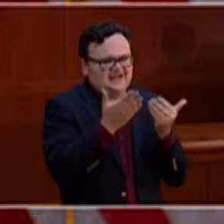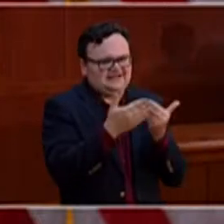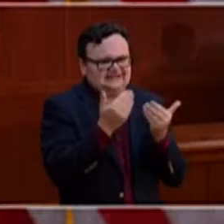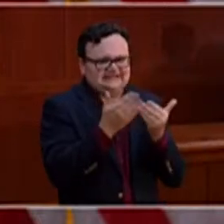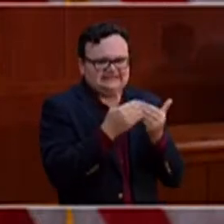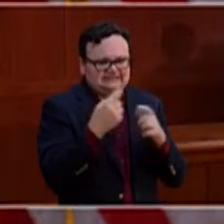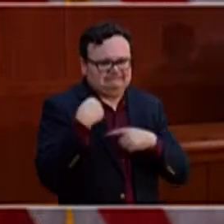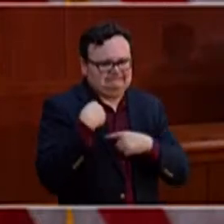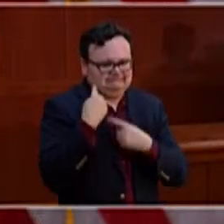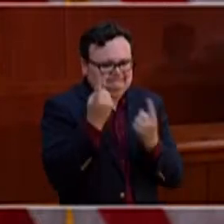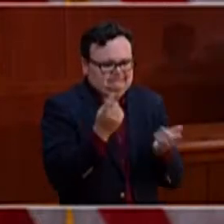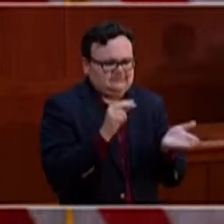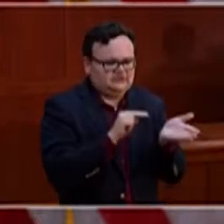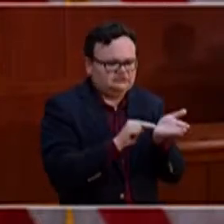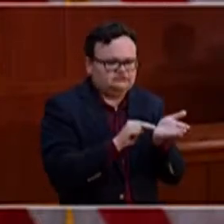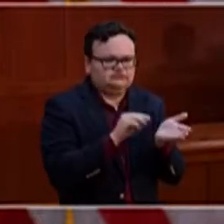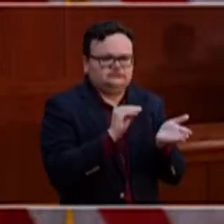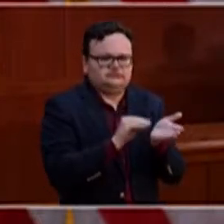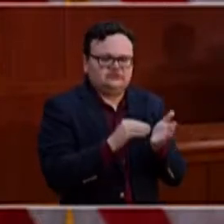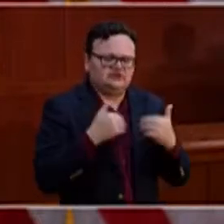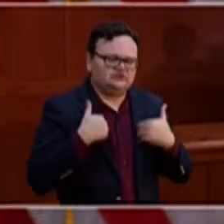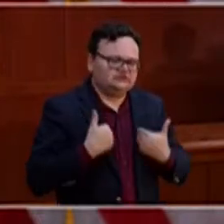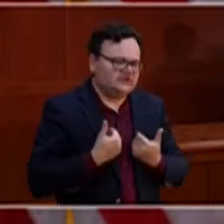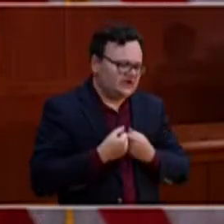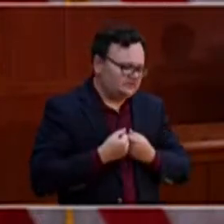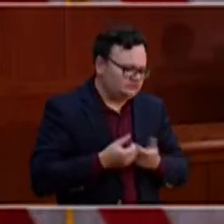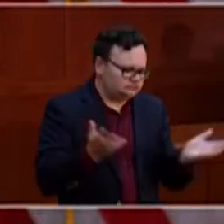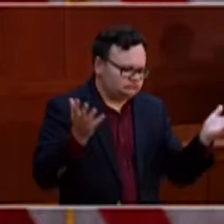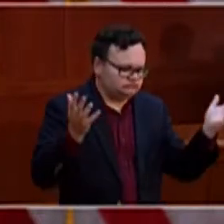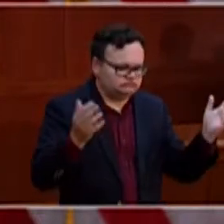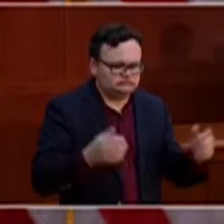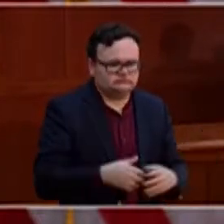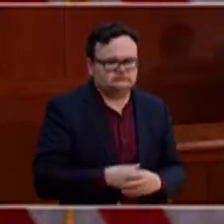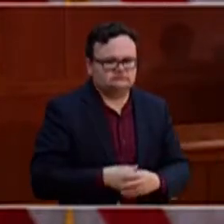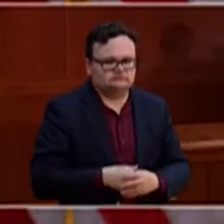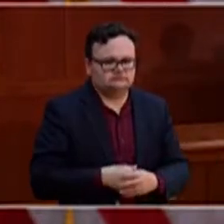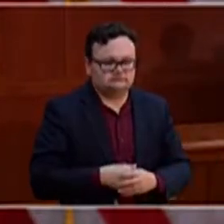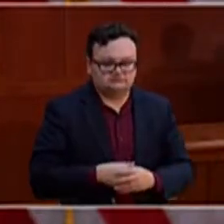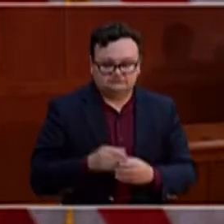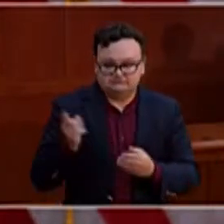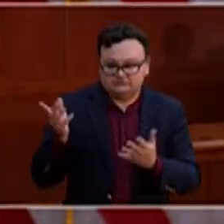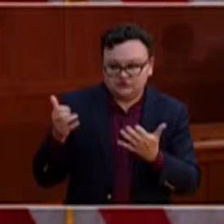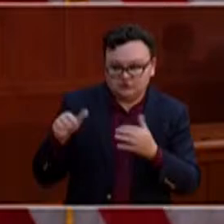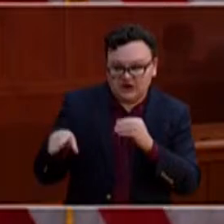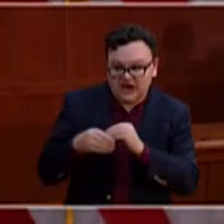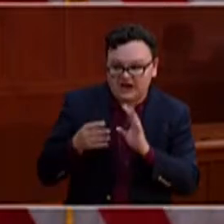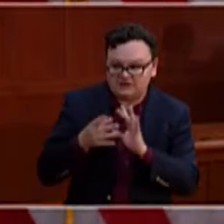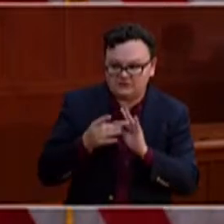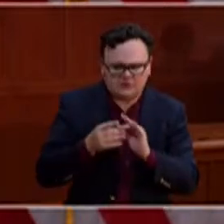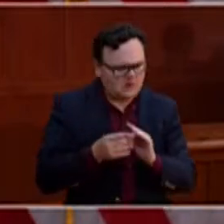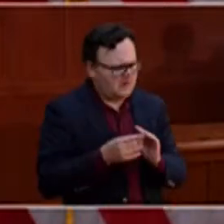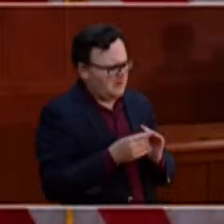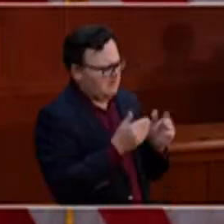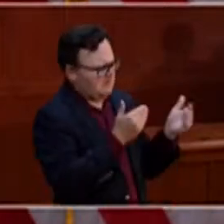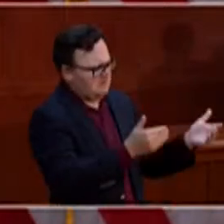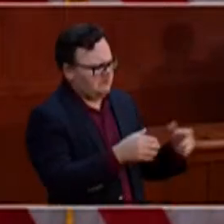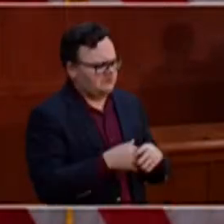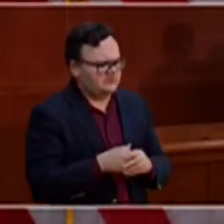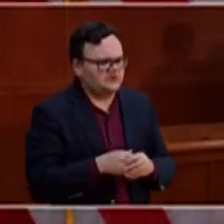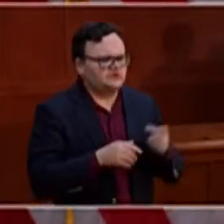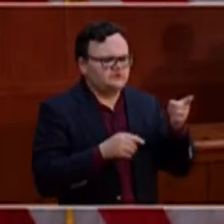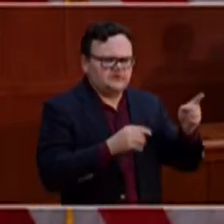over the last few months. So they are getting some of their own. They're going to get some of their own. Then they are doing that, and then we're